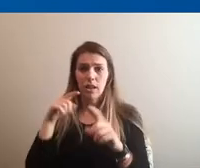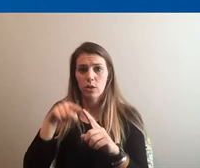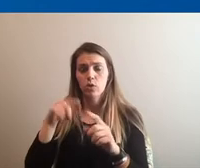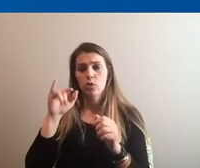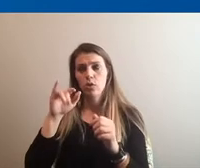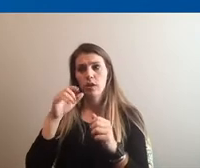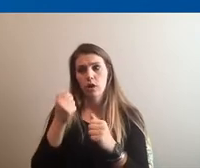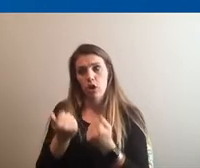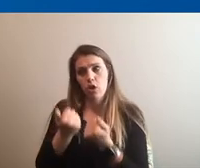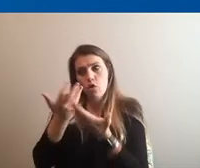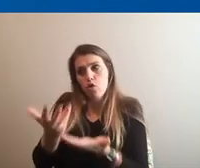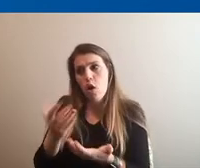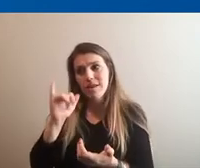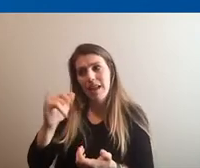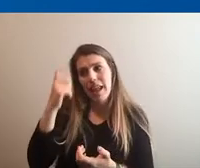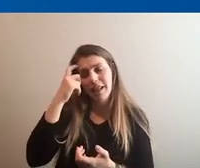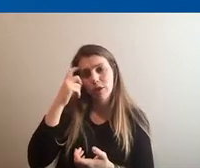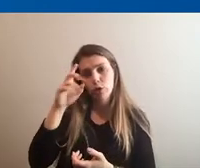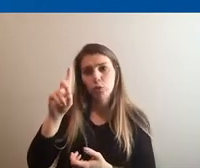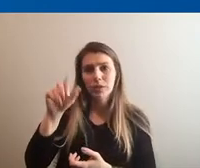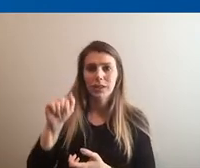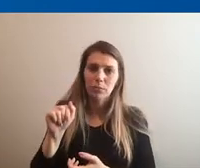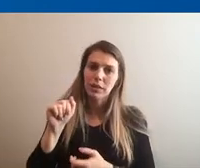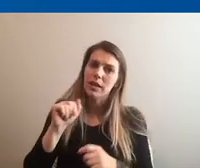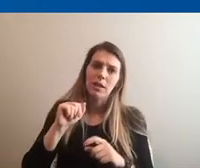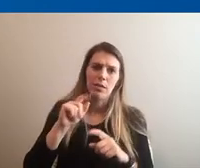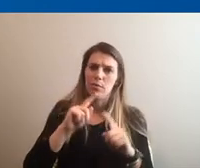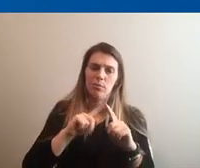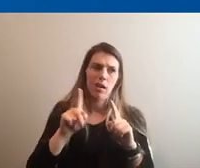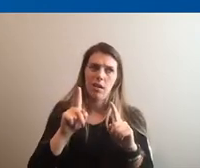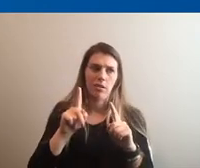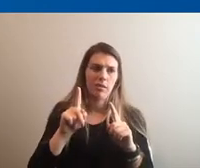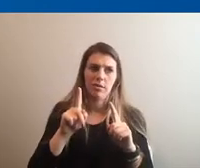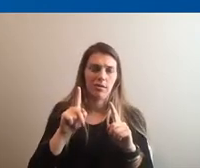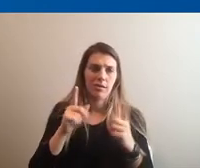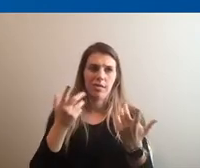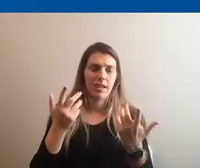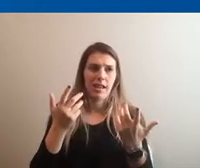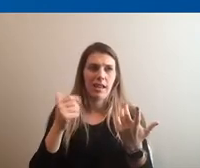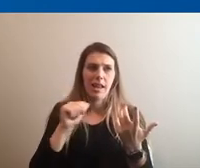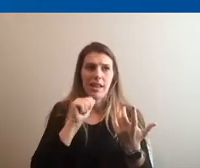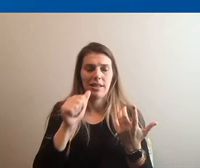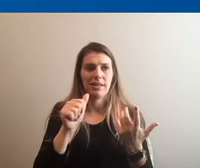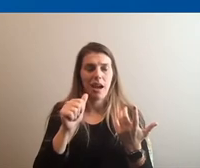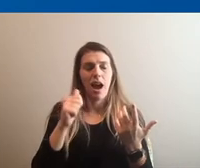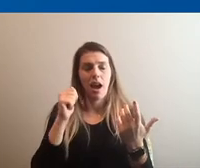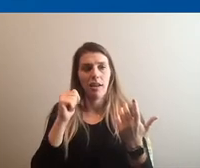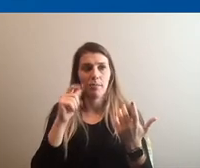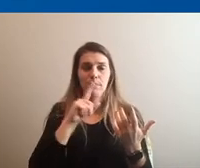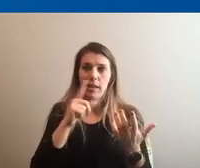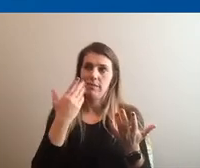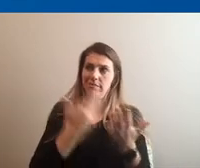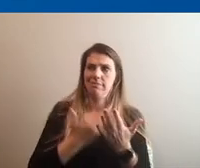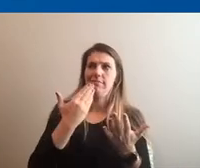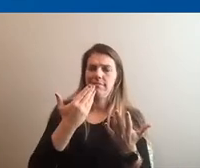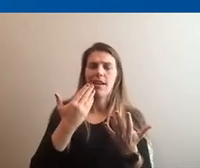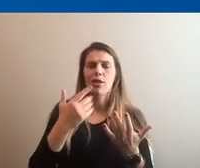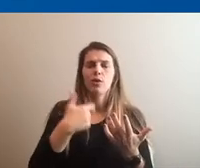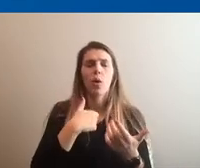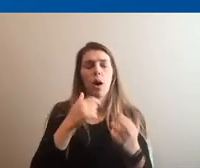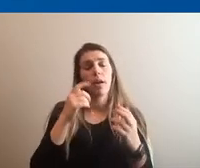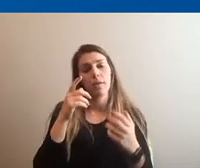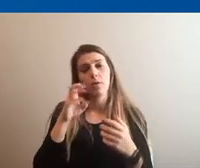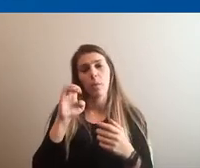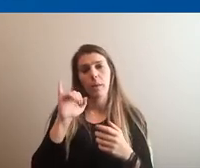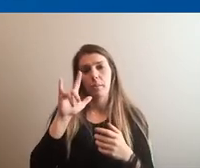and developmental disabilities, which has now been widely debunked, or at least I've helped to do that. So I'd give the last word to Emily about